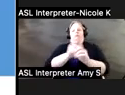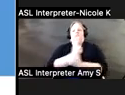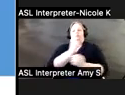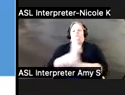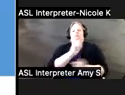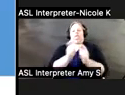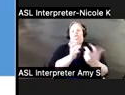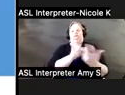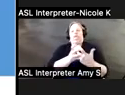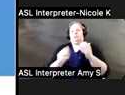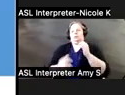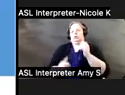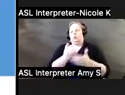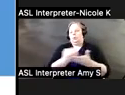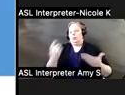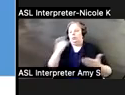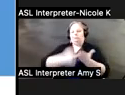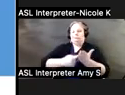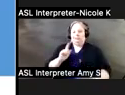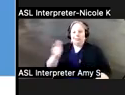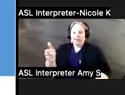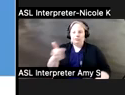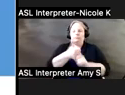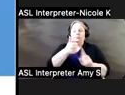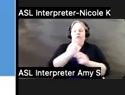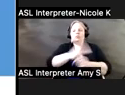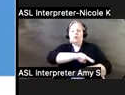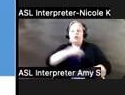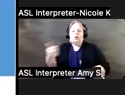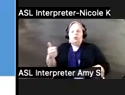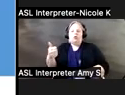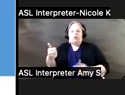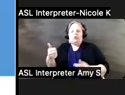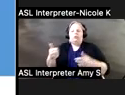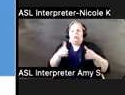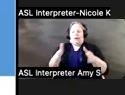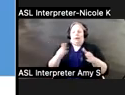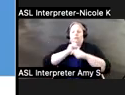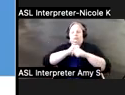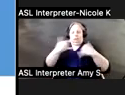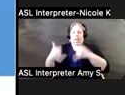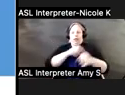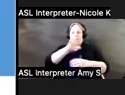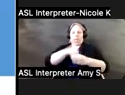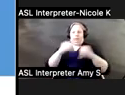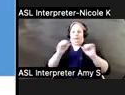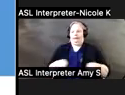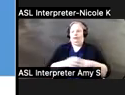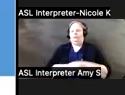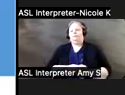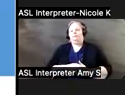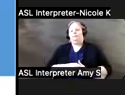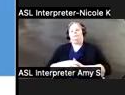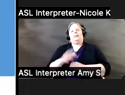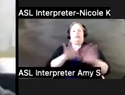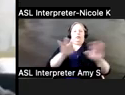which we'll talk about later in the presentation, to allow them to use alternative means of access to play the video games they want to play on gaming consoles or on the